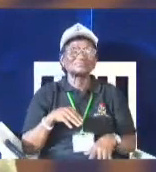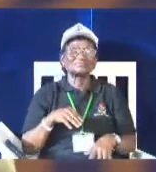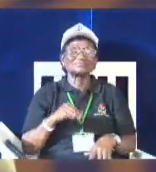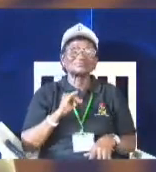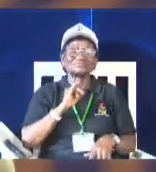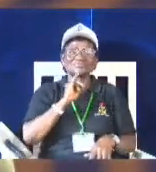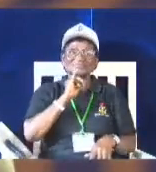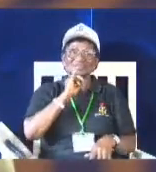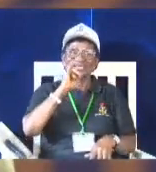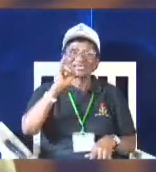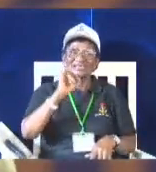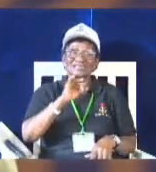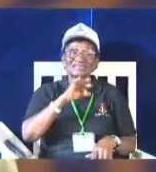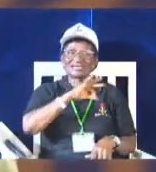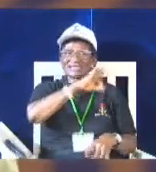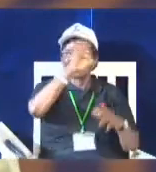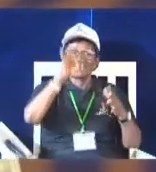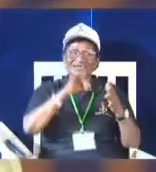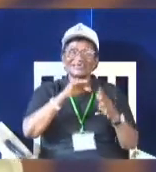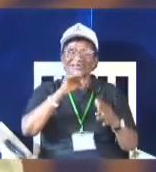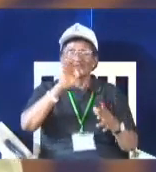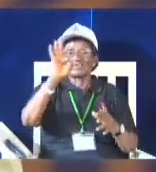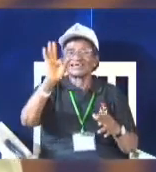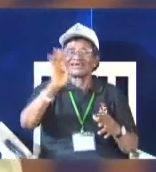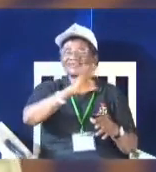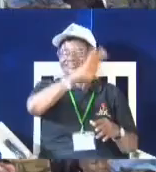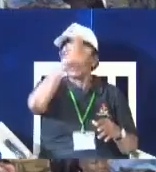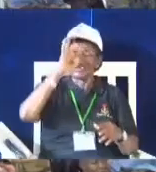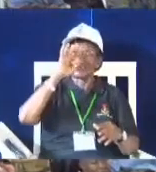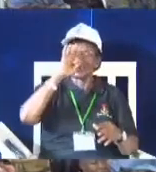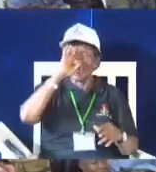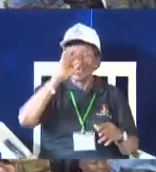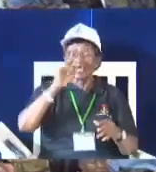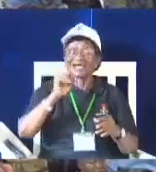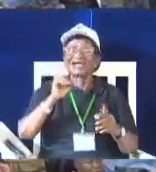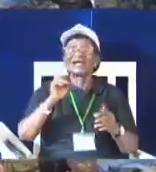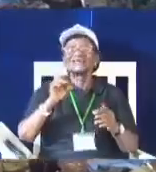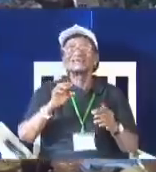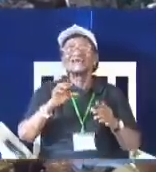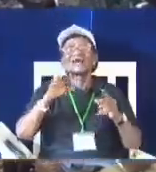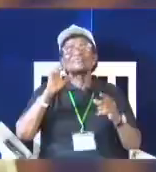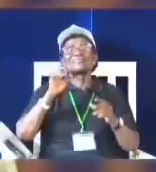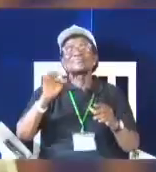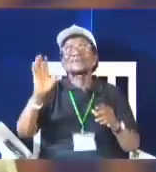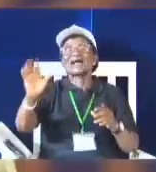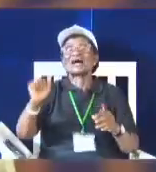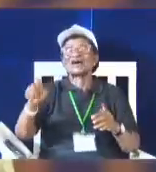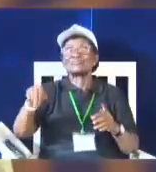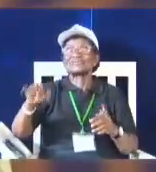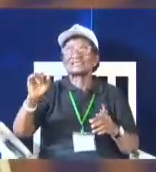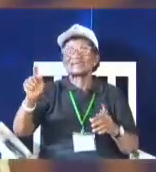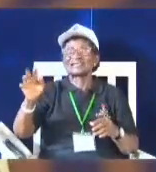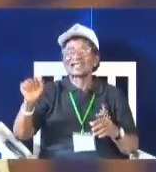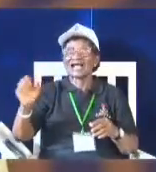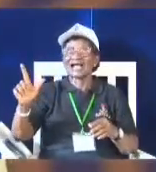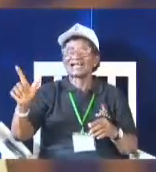is Federal Capital City, Province 12.